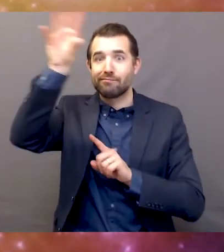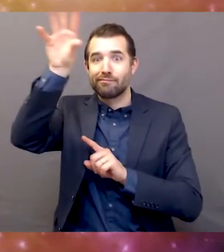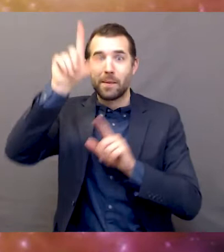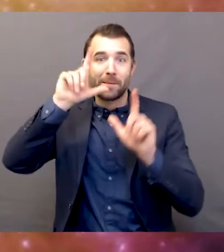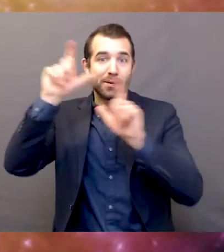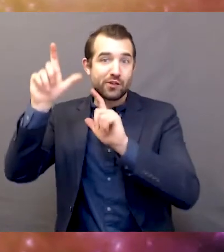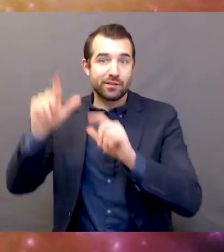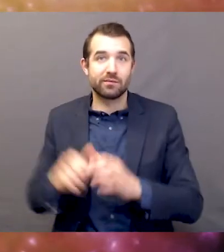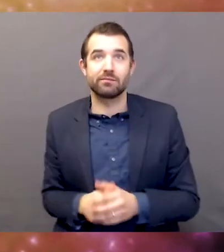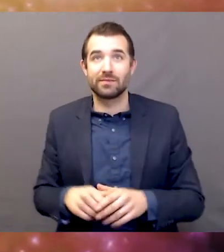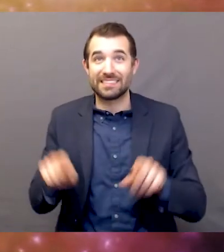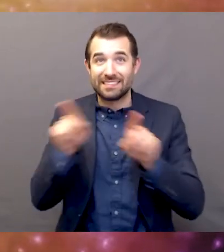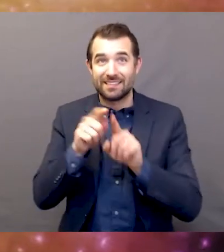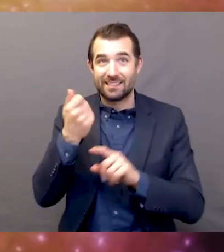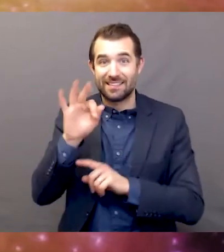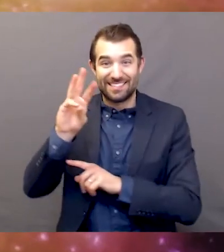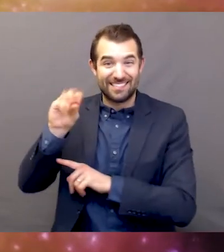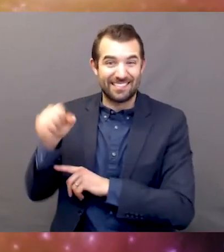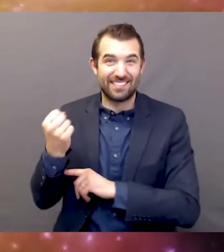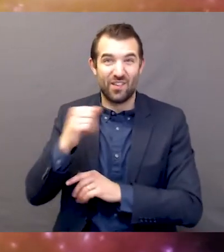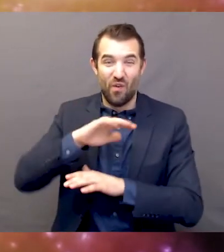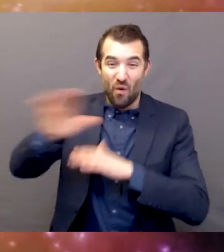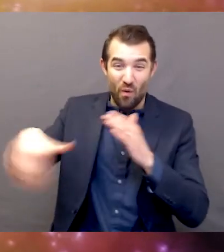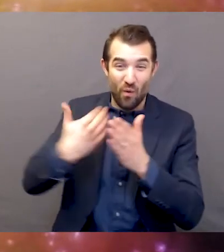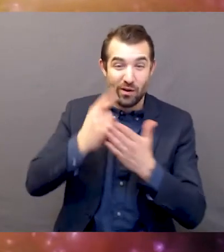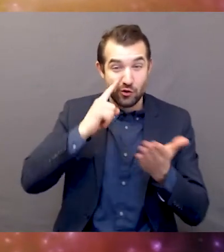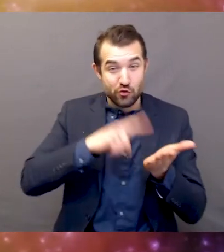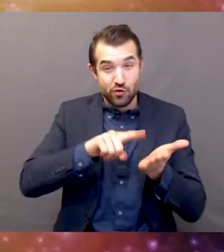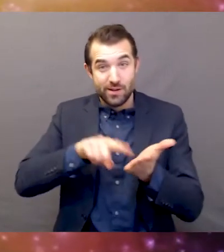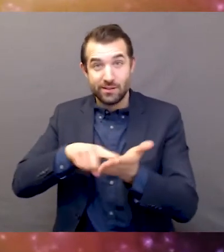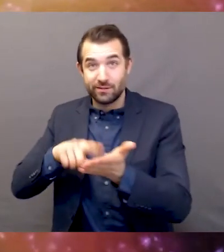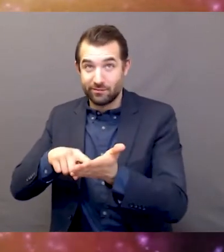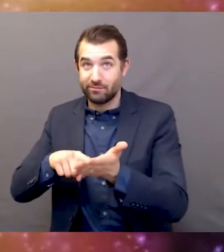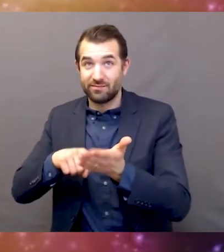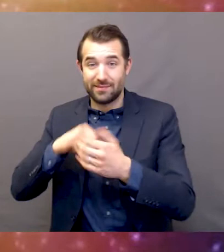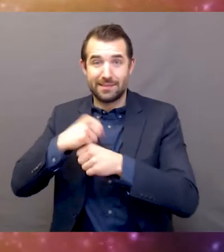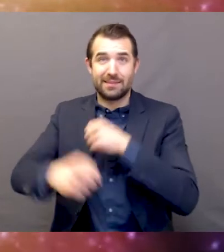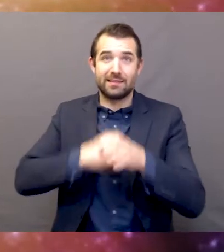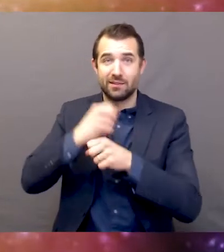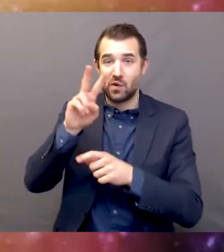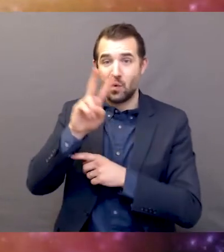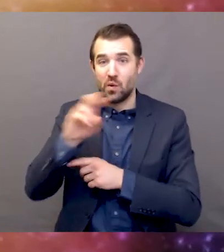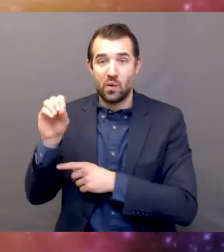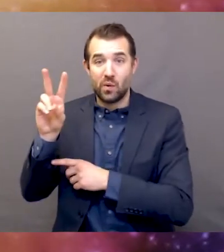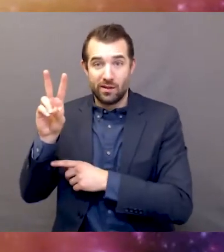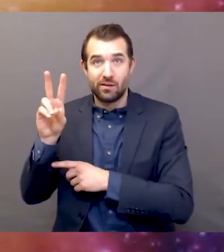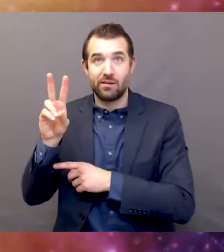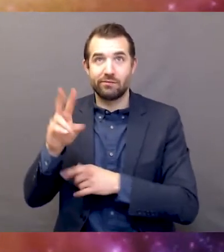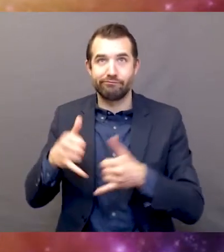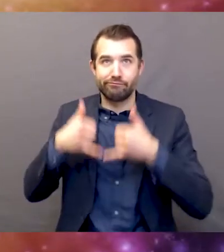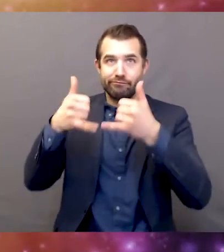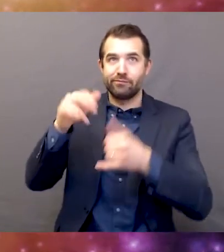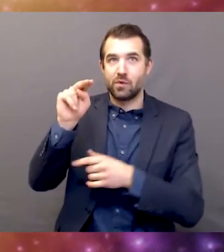in the 1960s. For all of this research in X-ray astronomy, he was awarded the 2002 Nobel Prize.